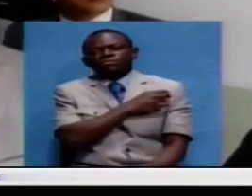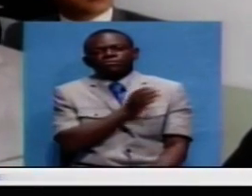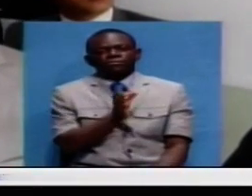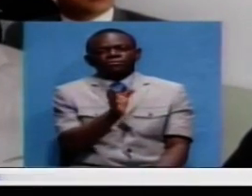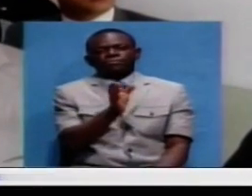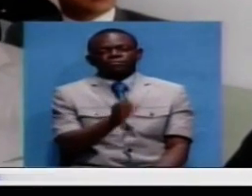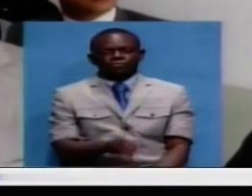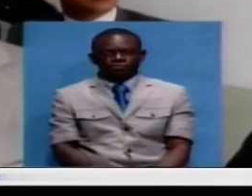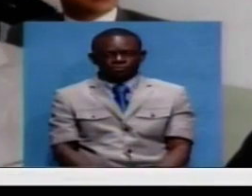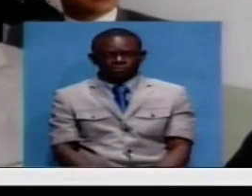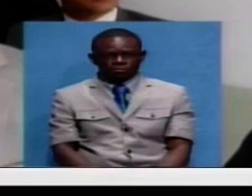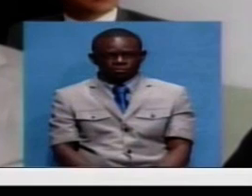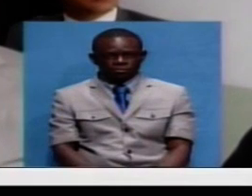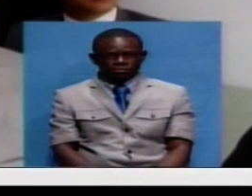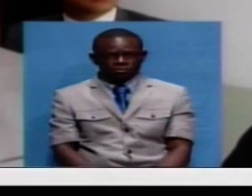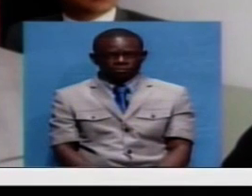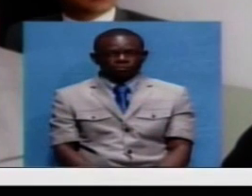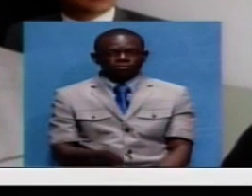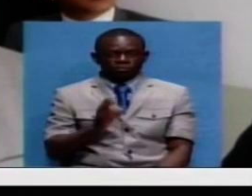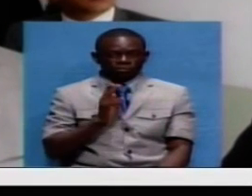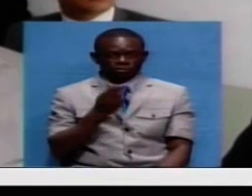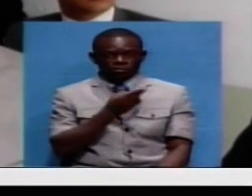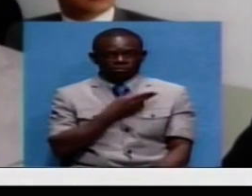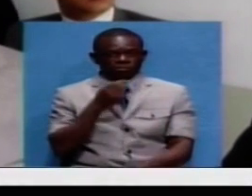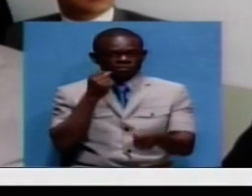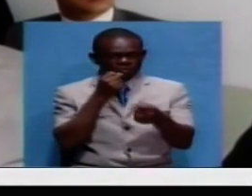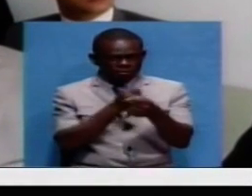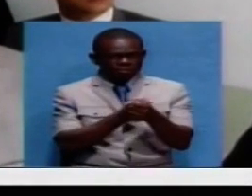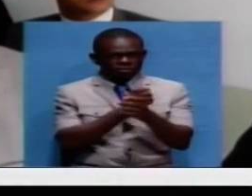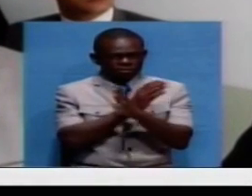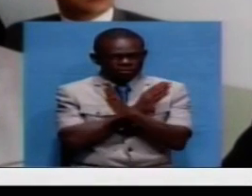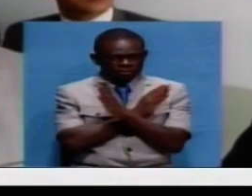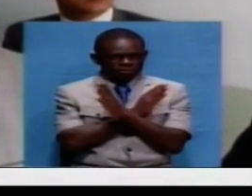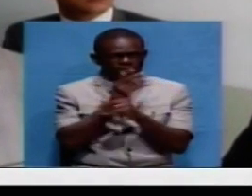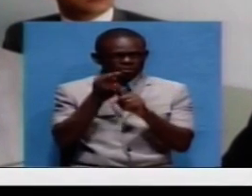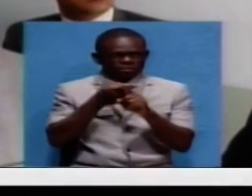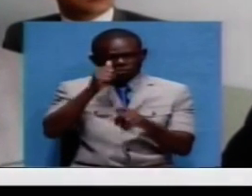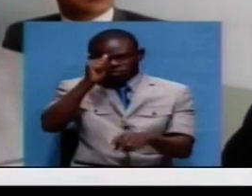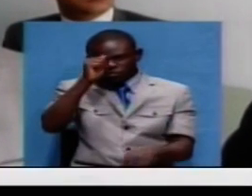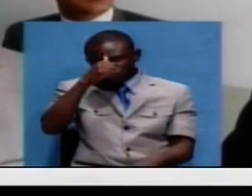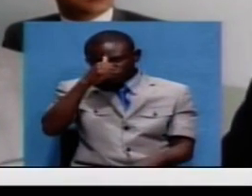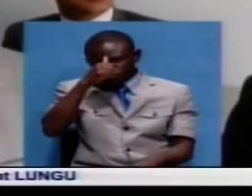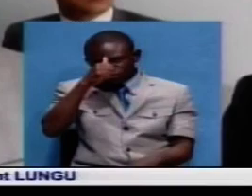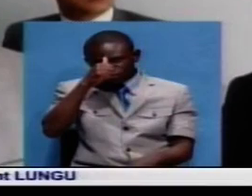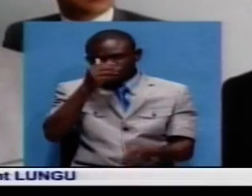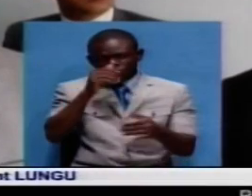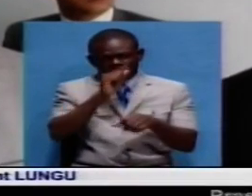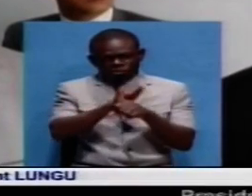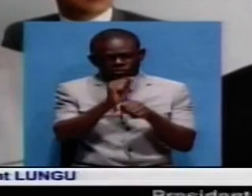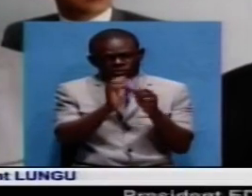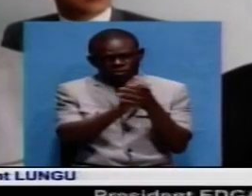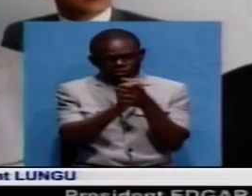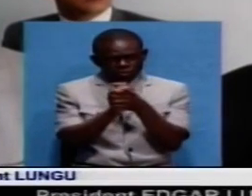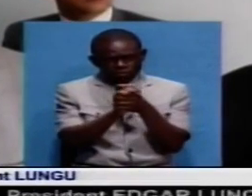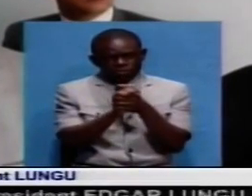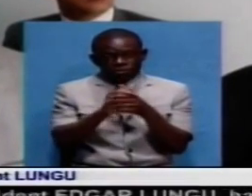that Yashoda Hospital of Hyderabad, that is India, that we can have a positive collaboration here. Firstly, in terms of